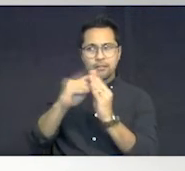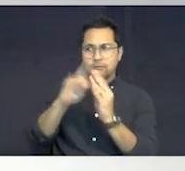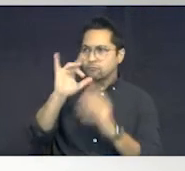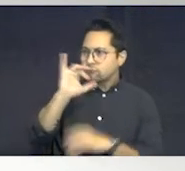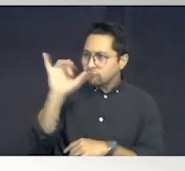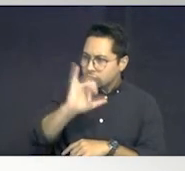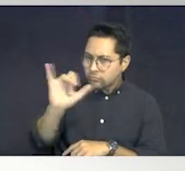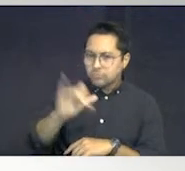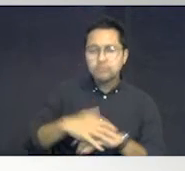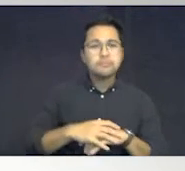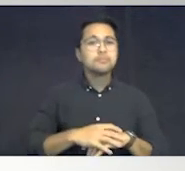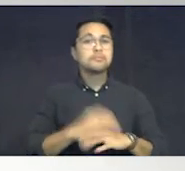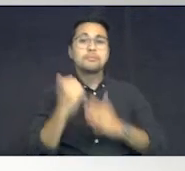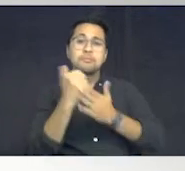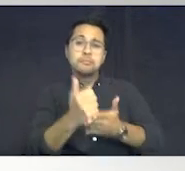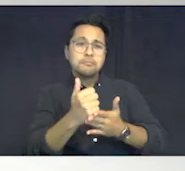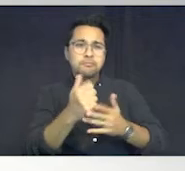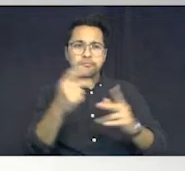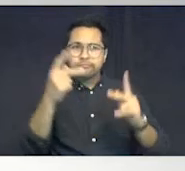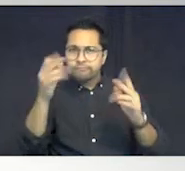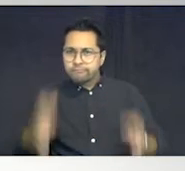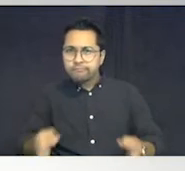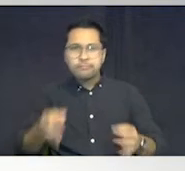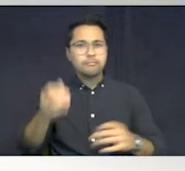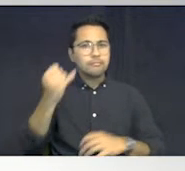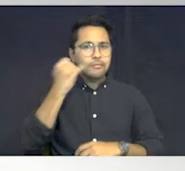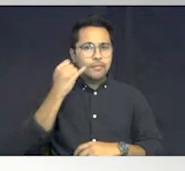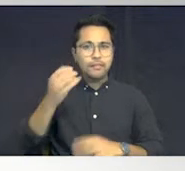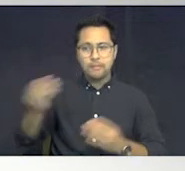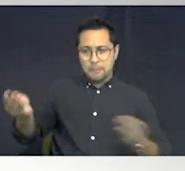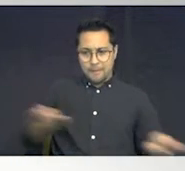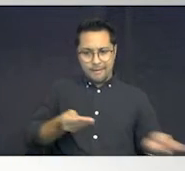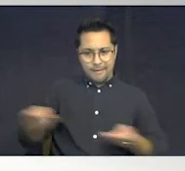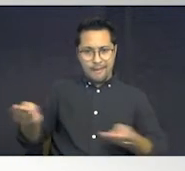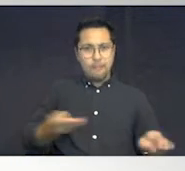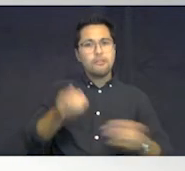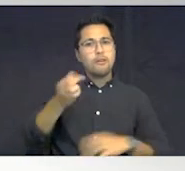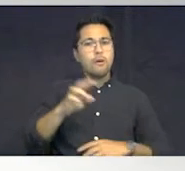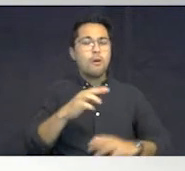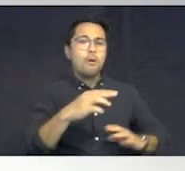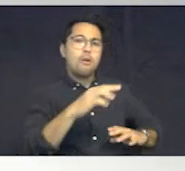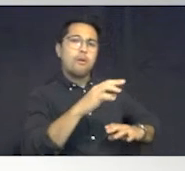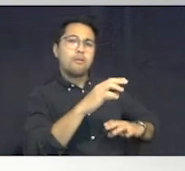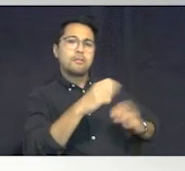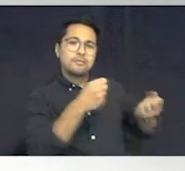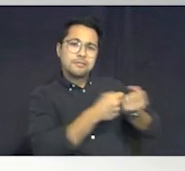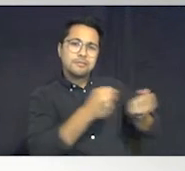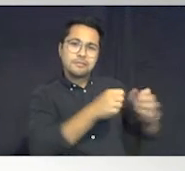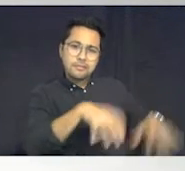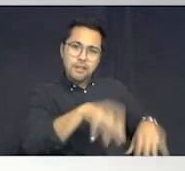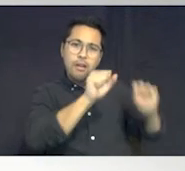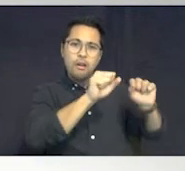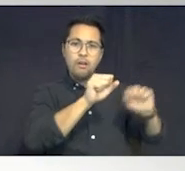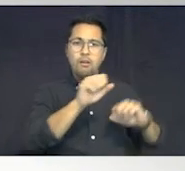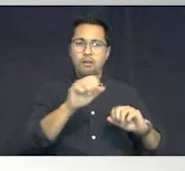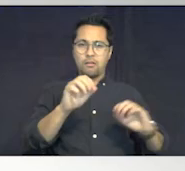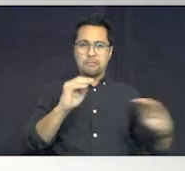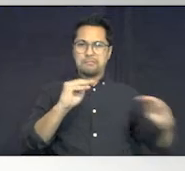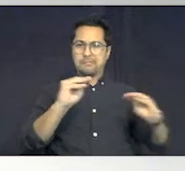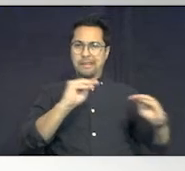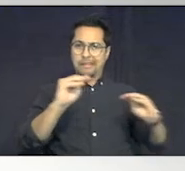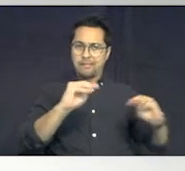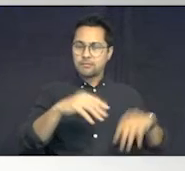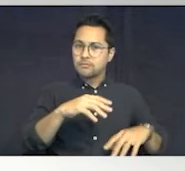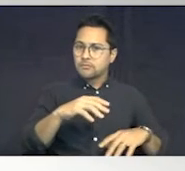it is appropriate to request either mediation or state-sponsored facilitation, and understand the process for requesting mediation and